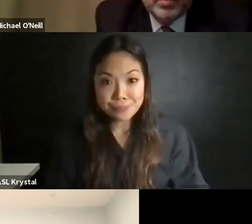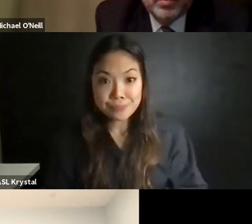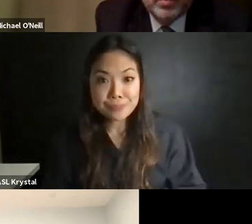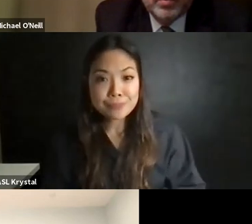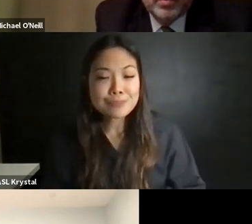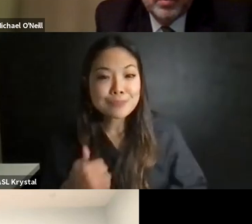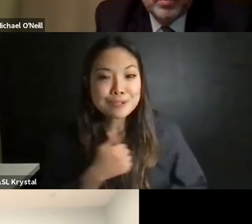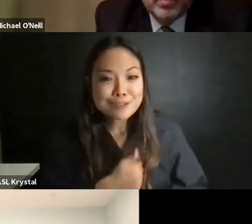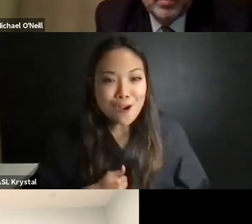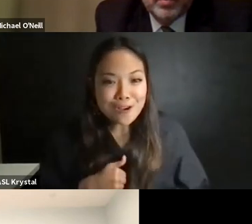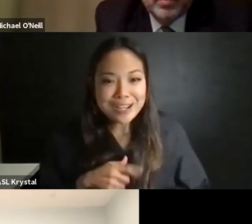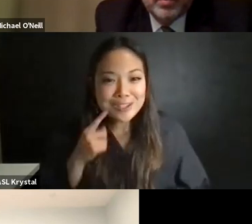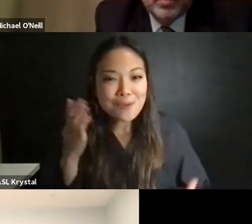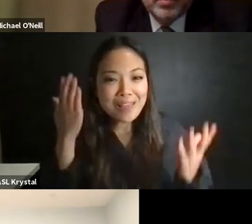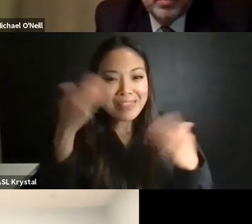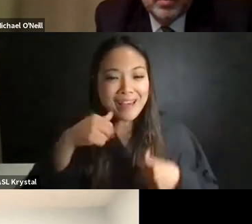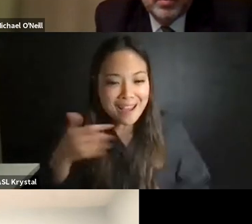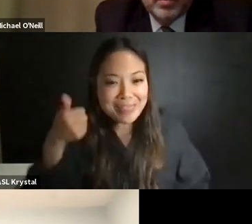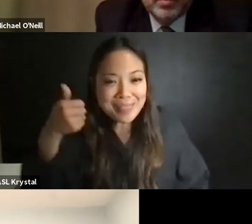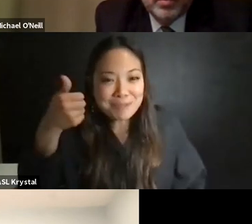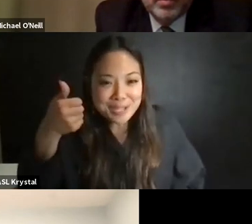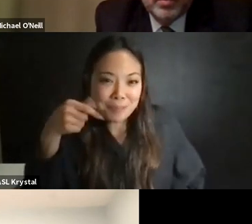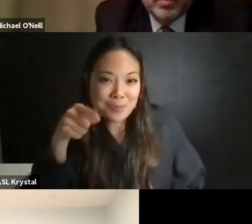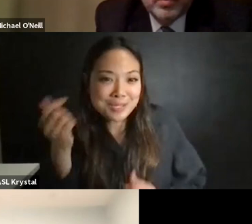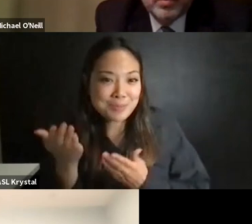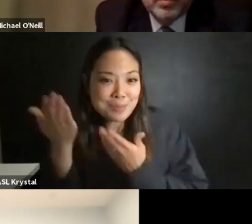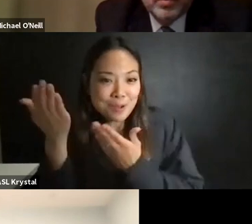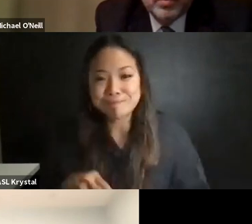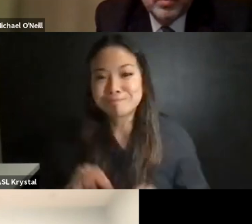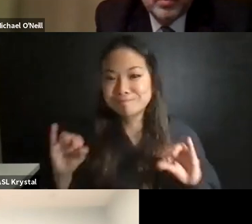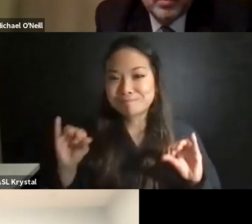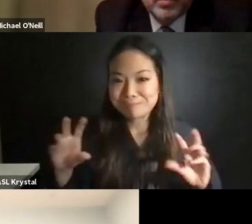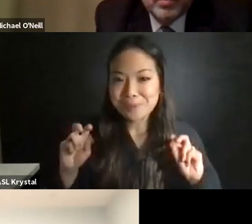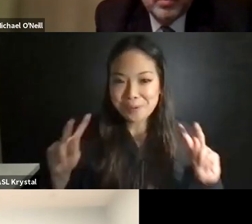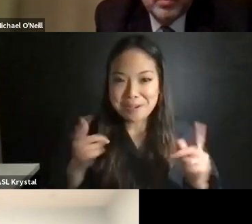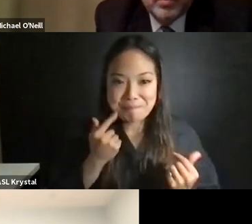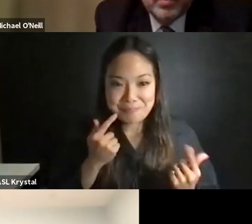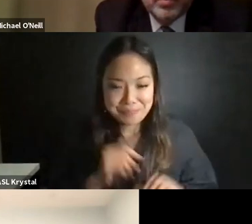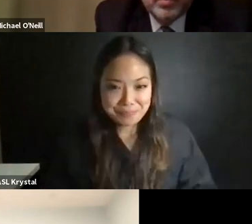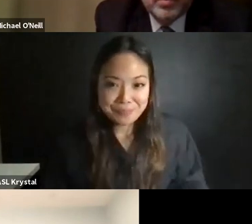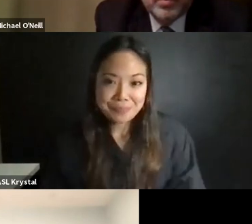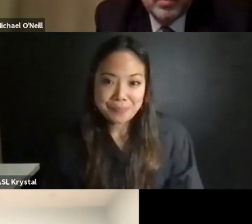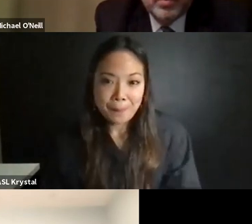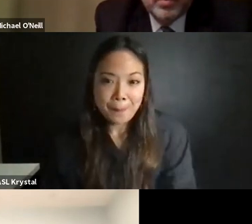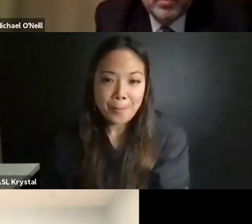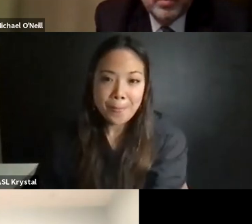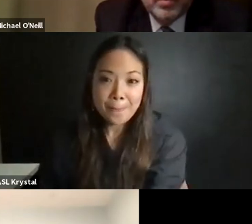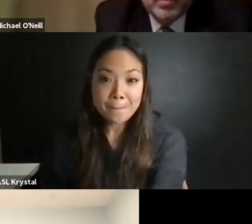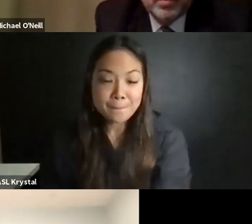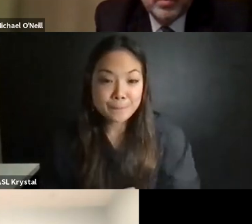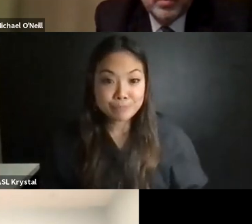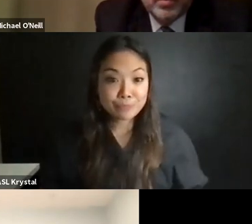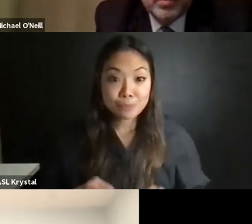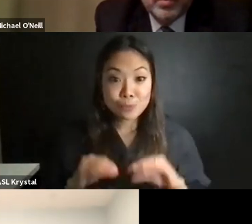i was giving a thumbs up to the superintendent's proposal first okay good night okay if there are no other